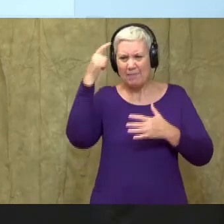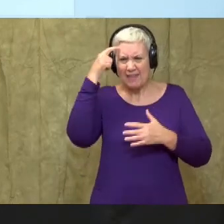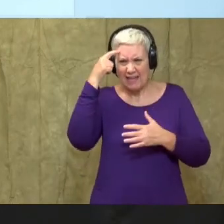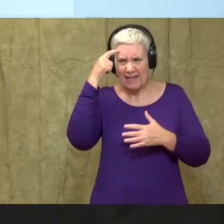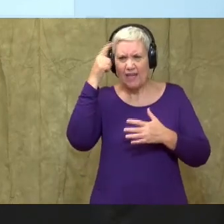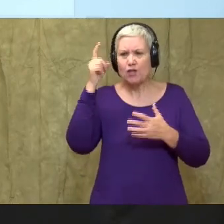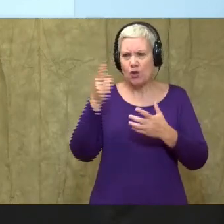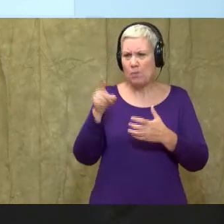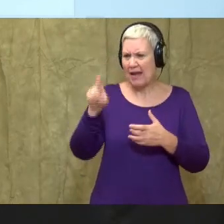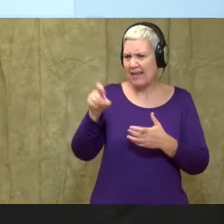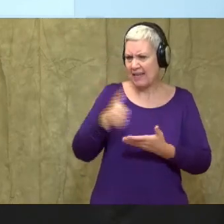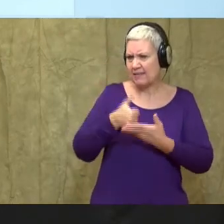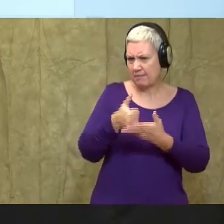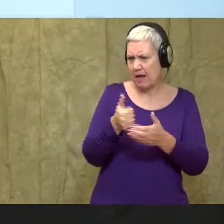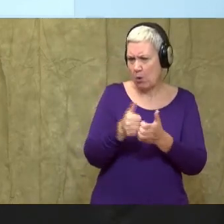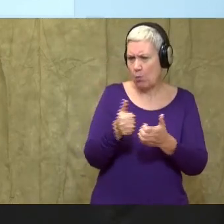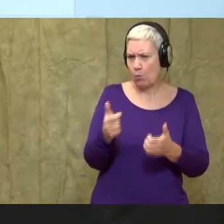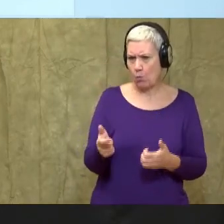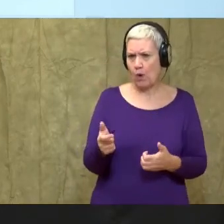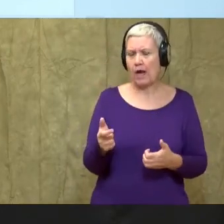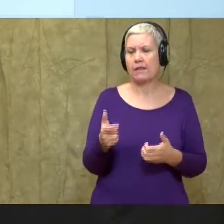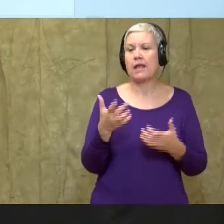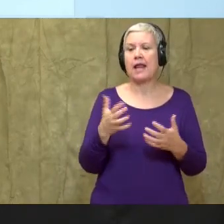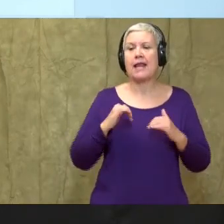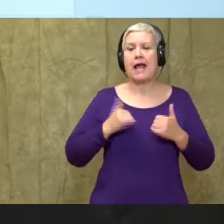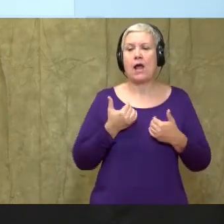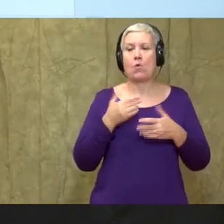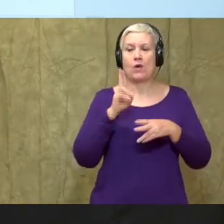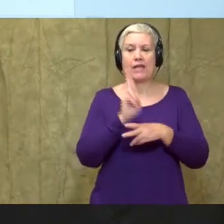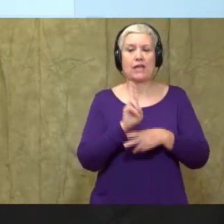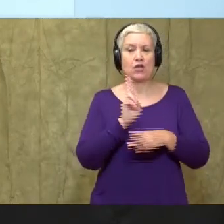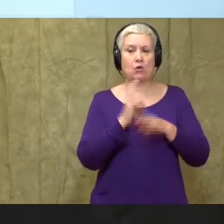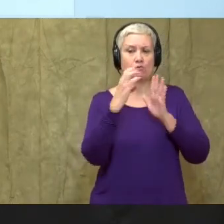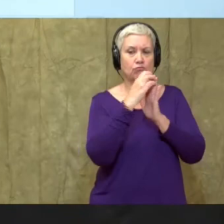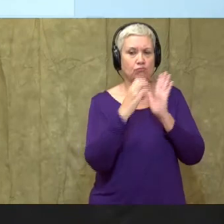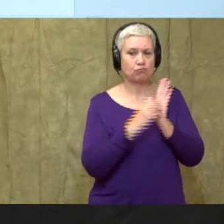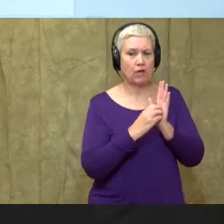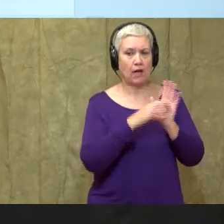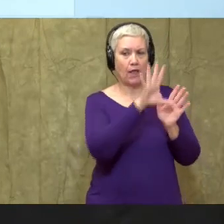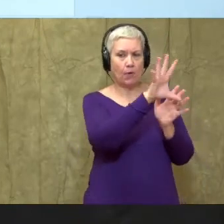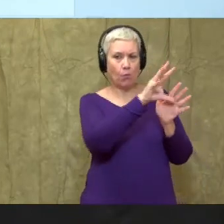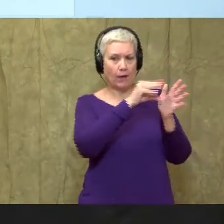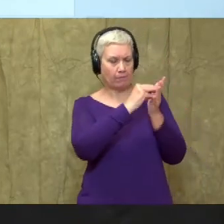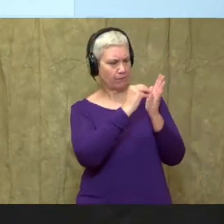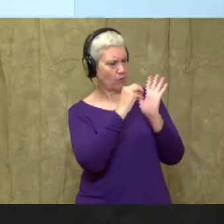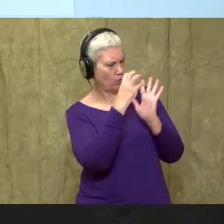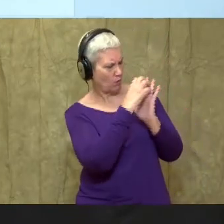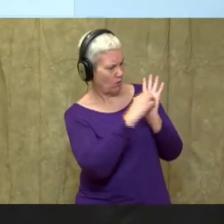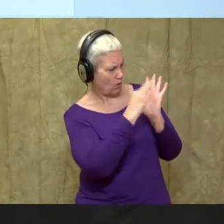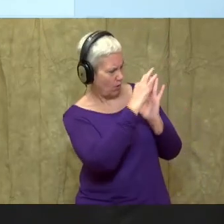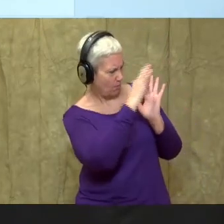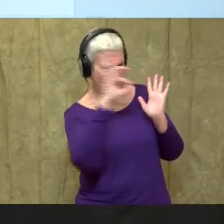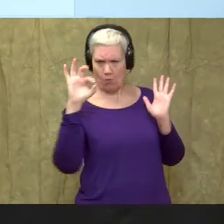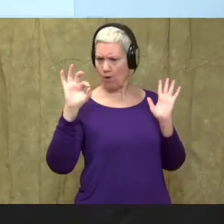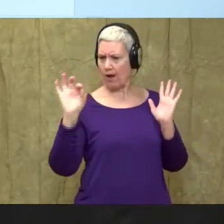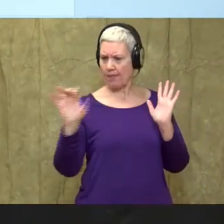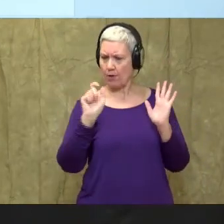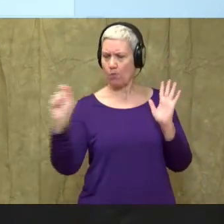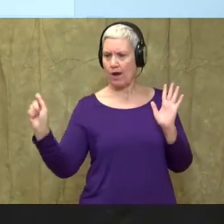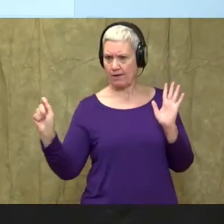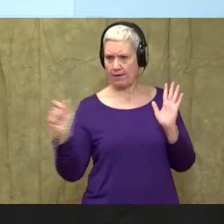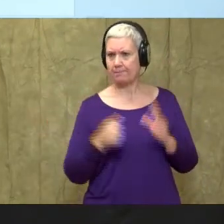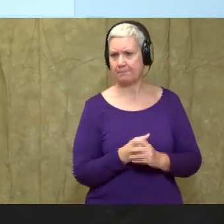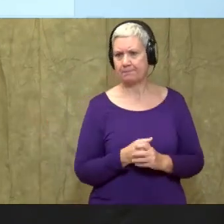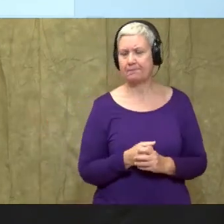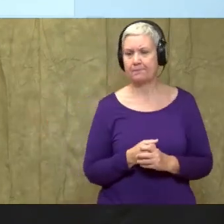you how we use that article to pull some information that's really important. So if you want to,